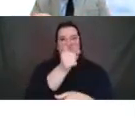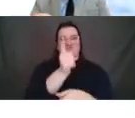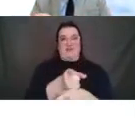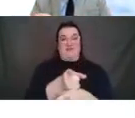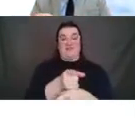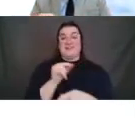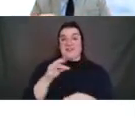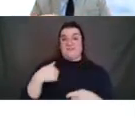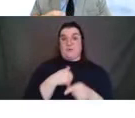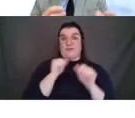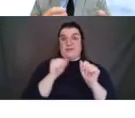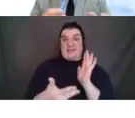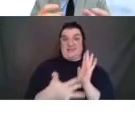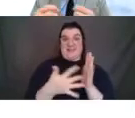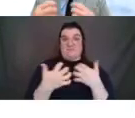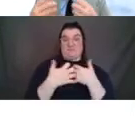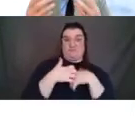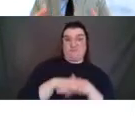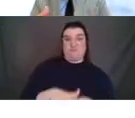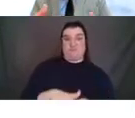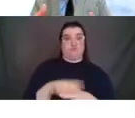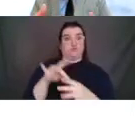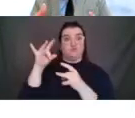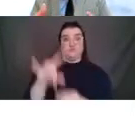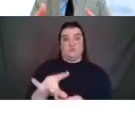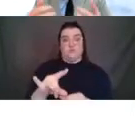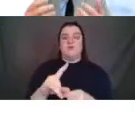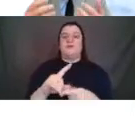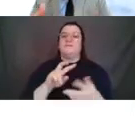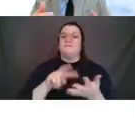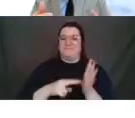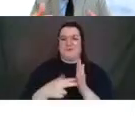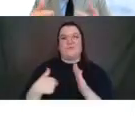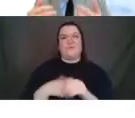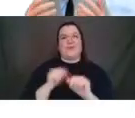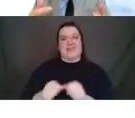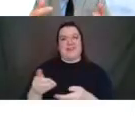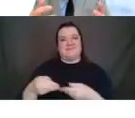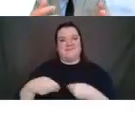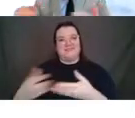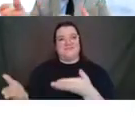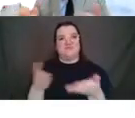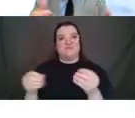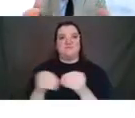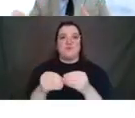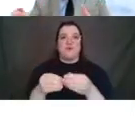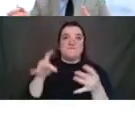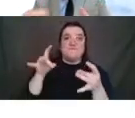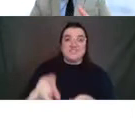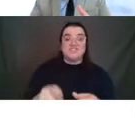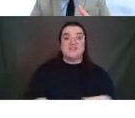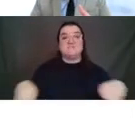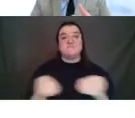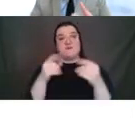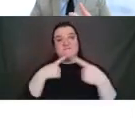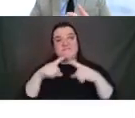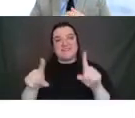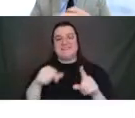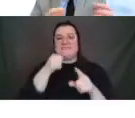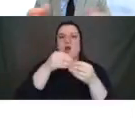right, then we're able to deliver services much more efficiently and much more effectively, and we're not spending lots of time